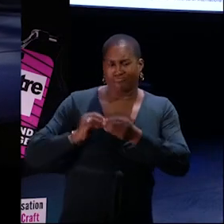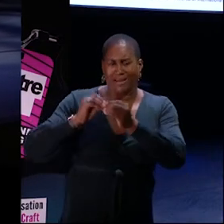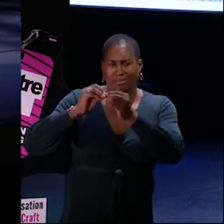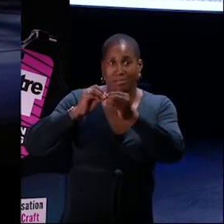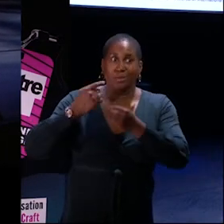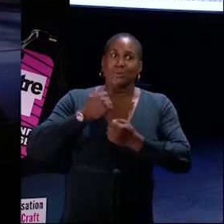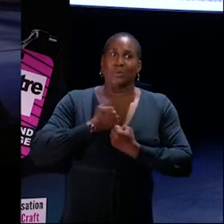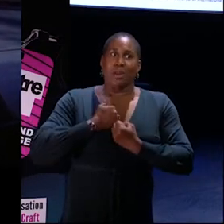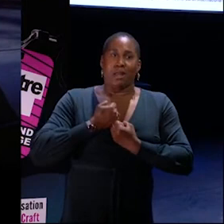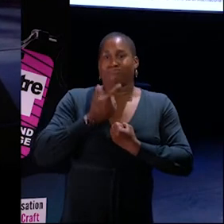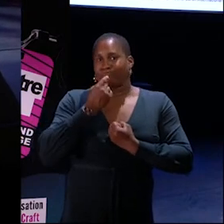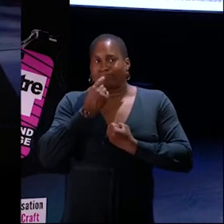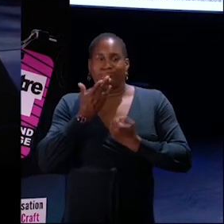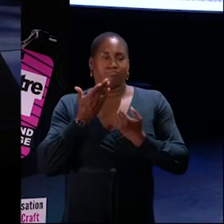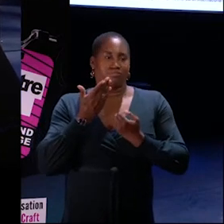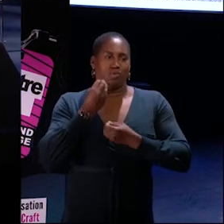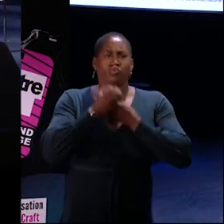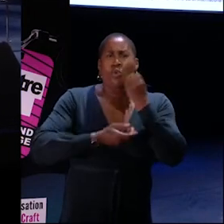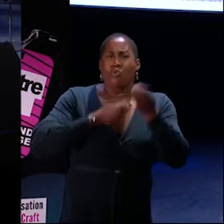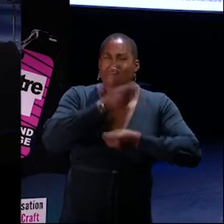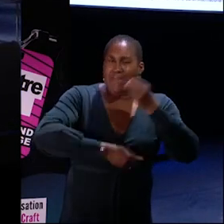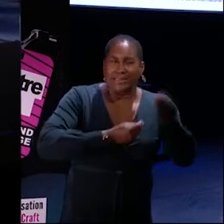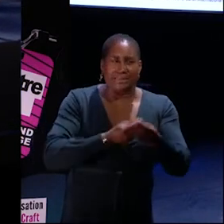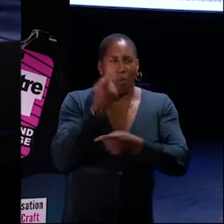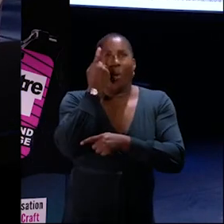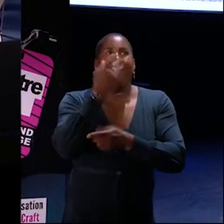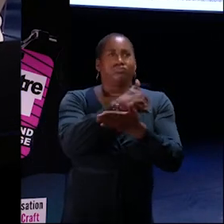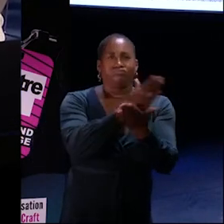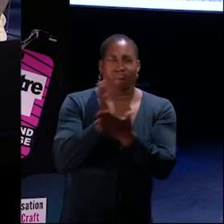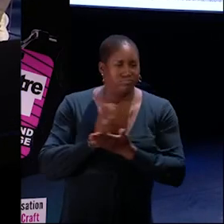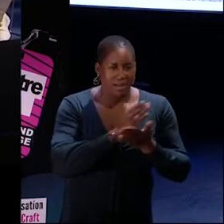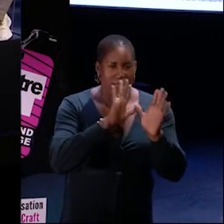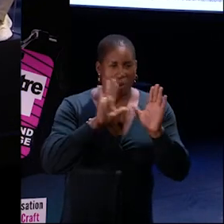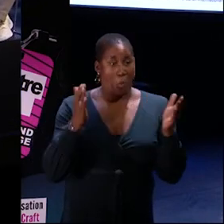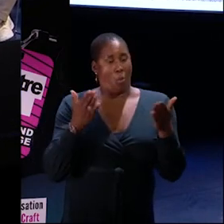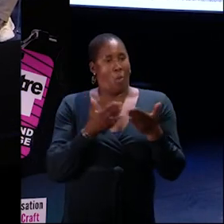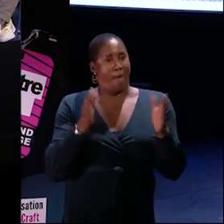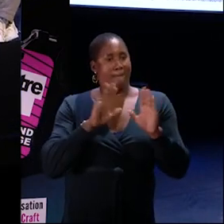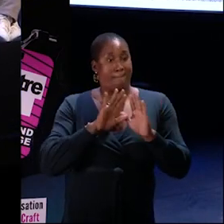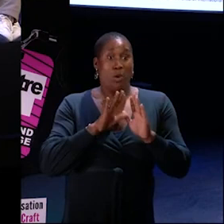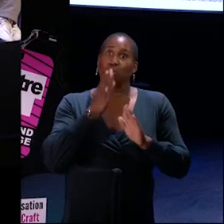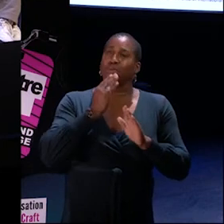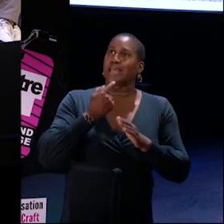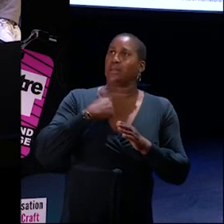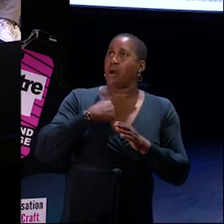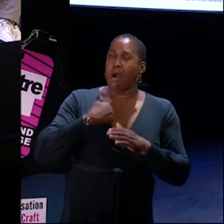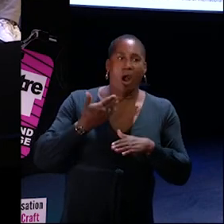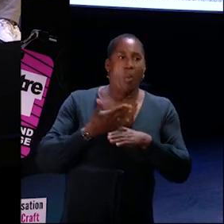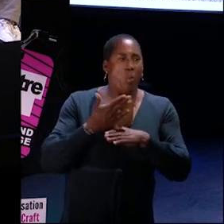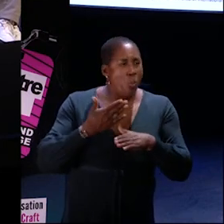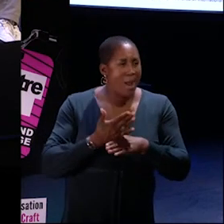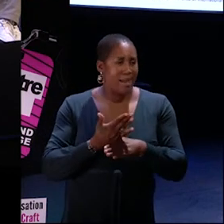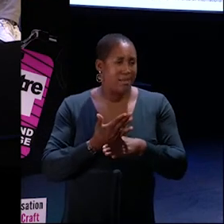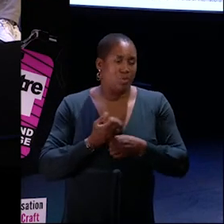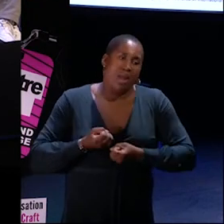stories and share ideas about the world and how we use what we do to inspire other people. So there's